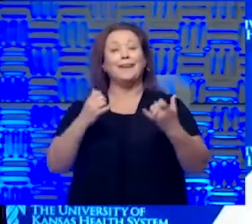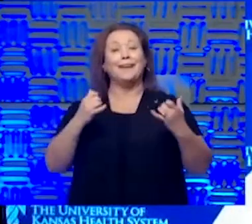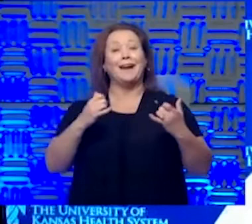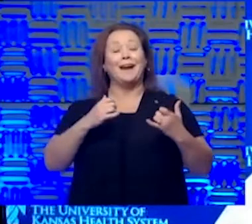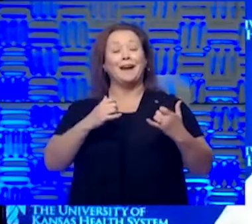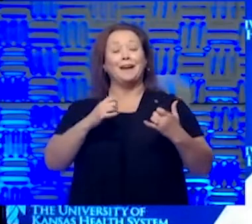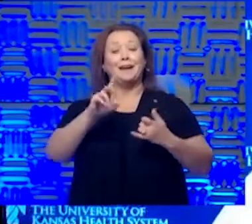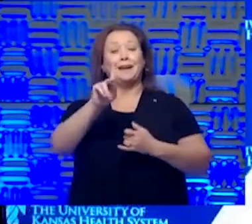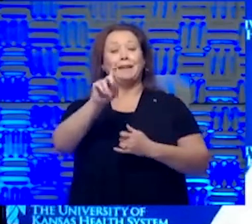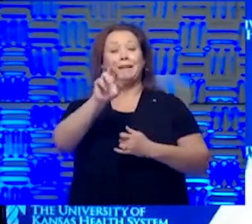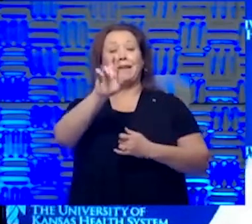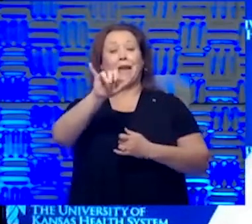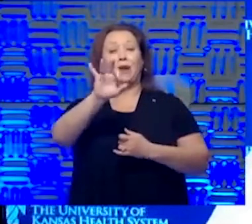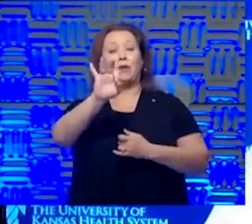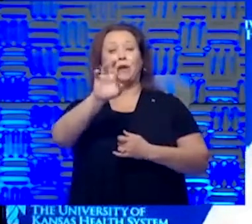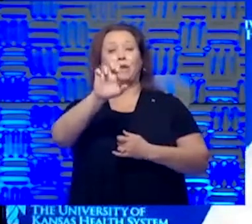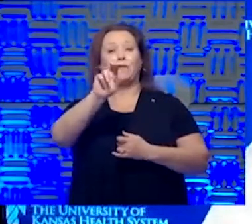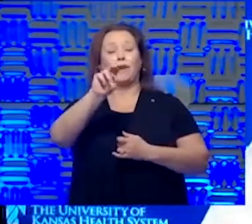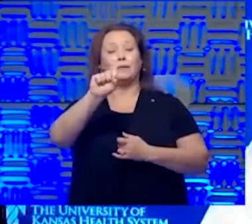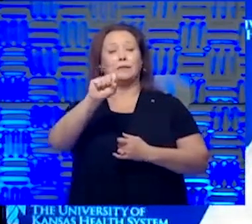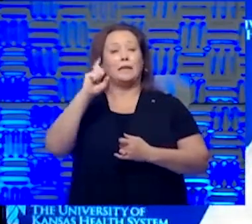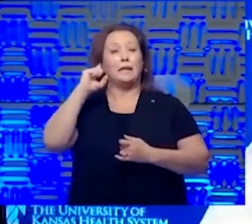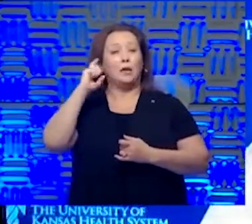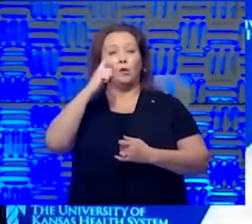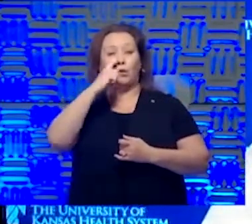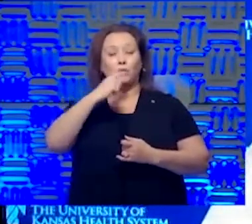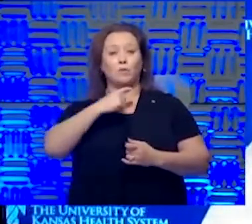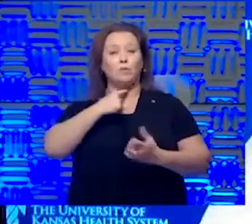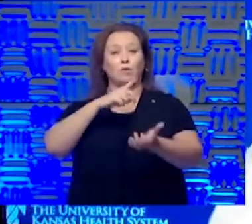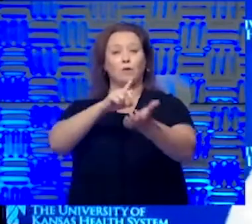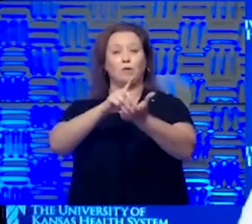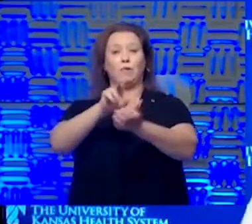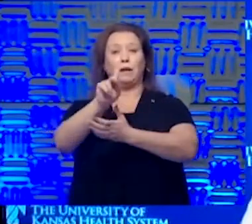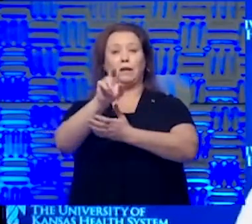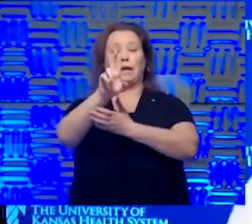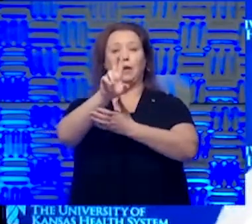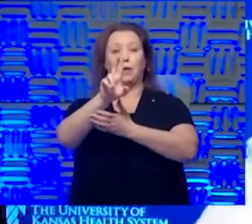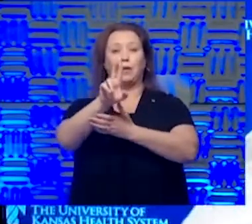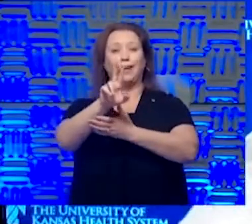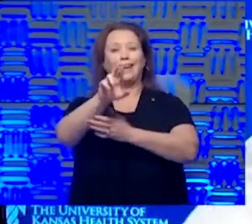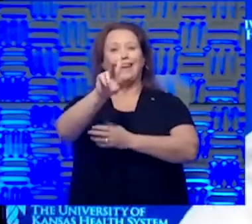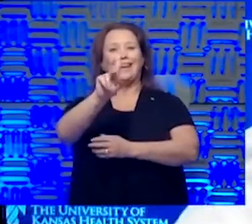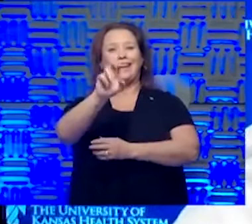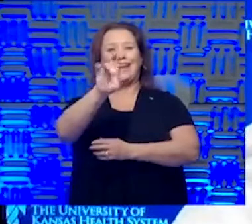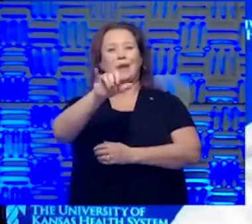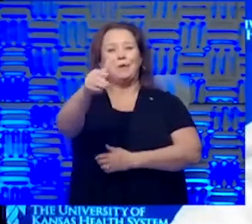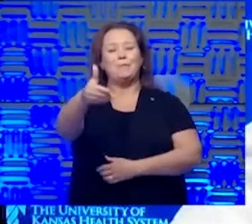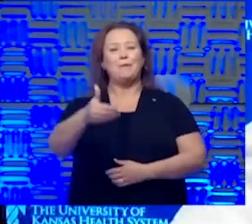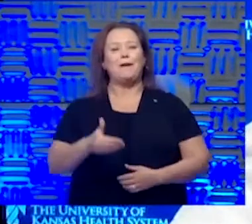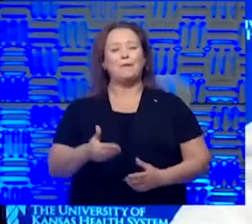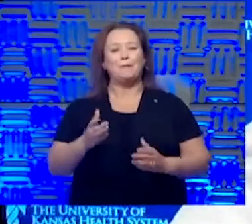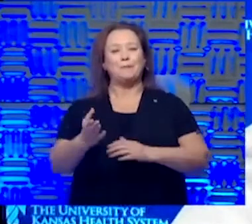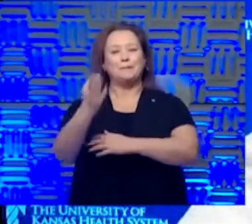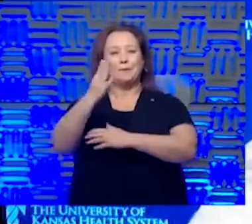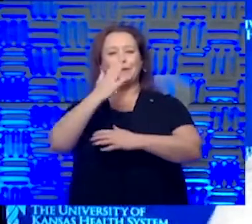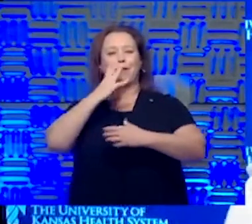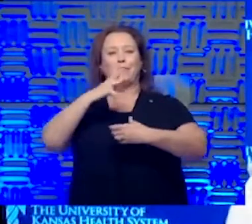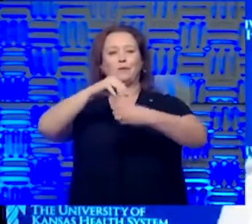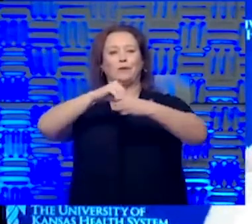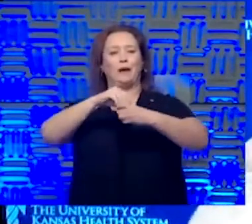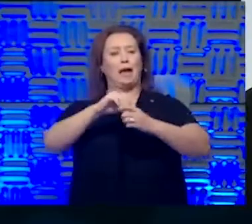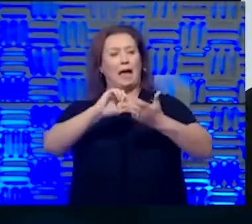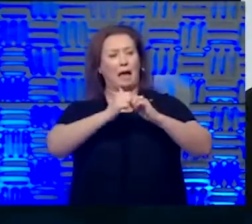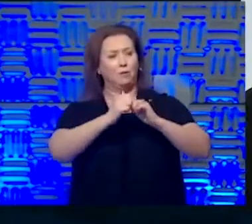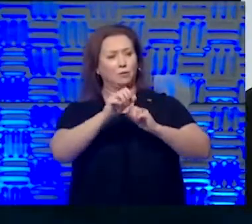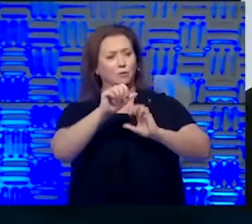Francis, one of our great ear, nose, and throat physicians here at KU. Carrie, welcome this morning, and thanks for being a part of our program. How's your OR